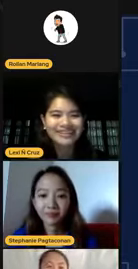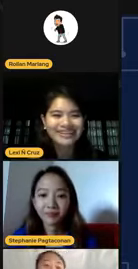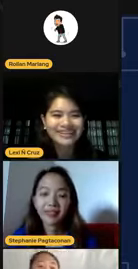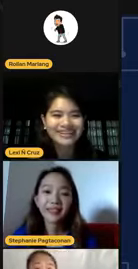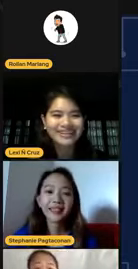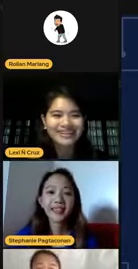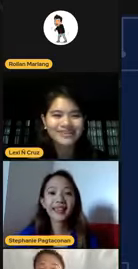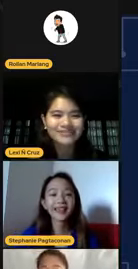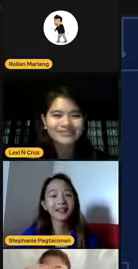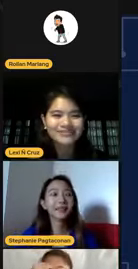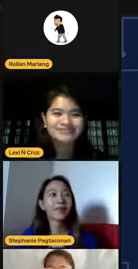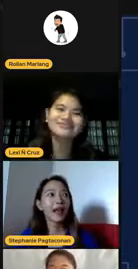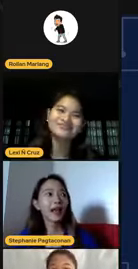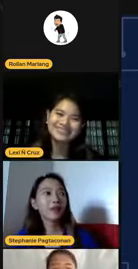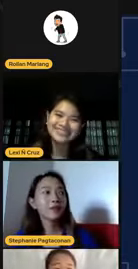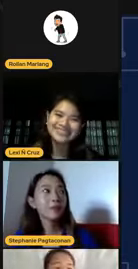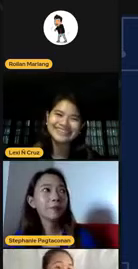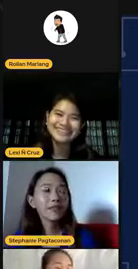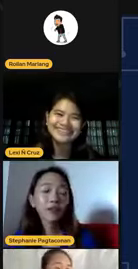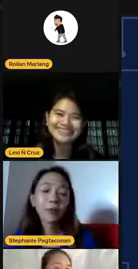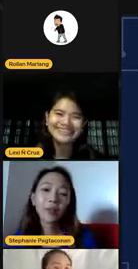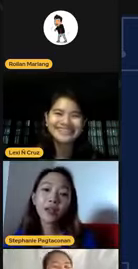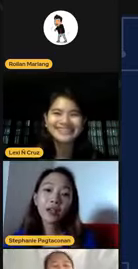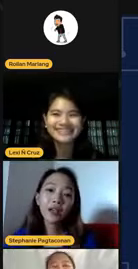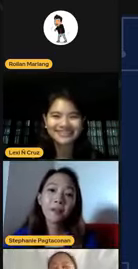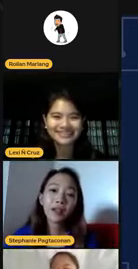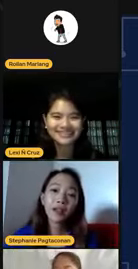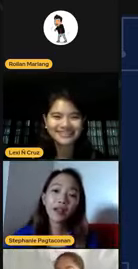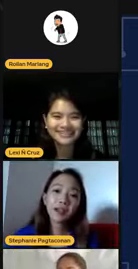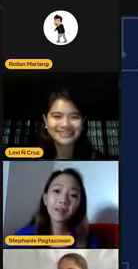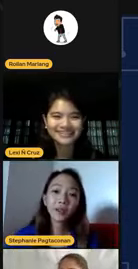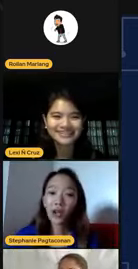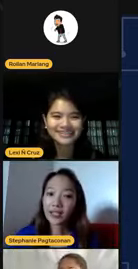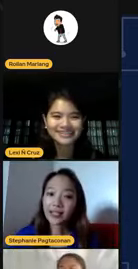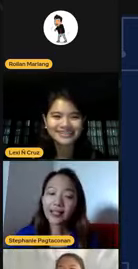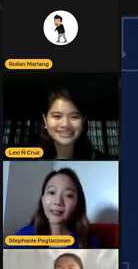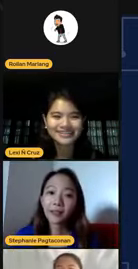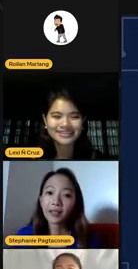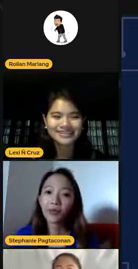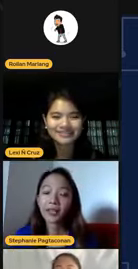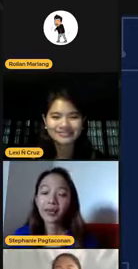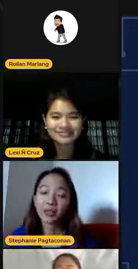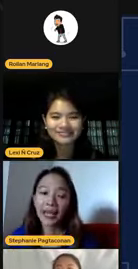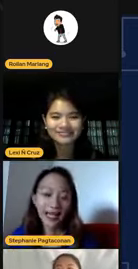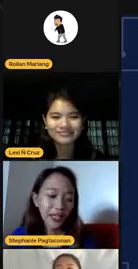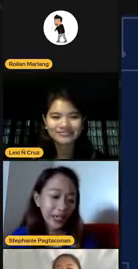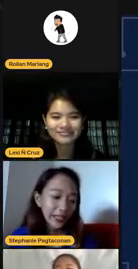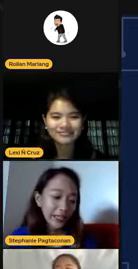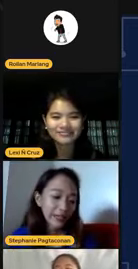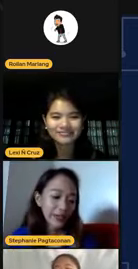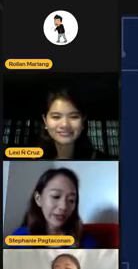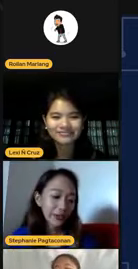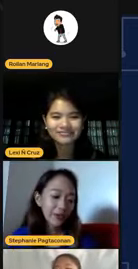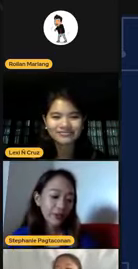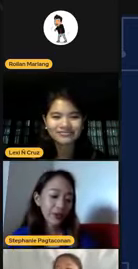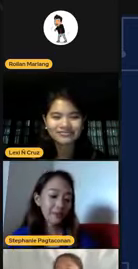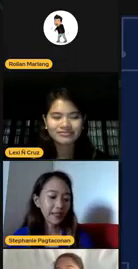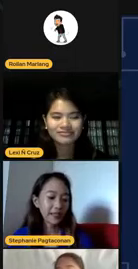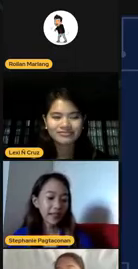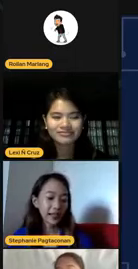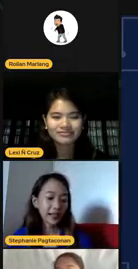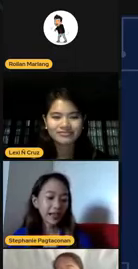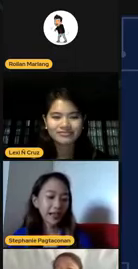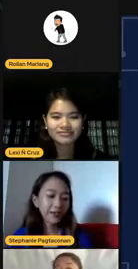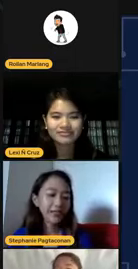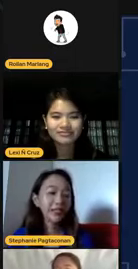Steph? Yes. Based from the talks that we had earlier, siguro for